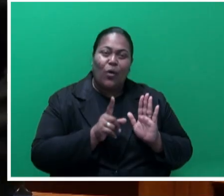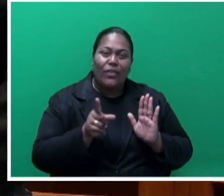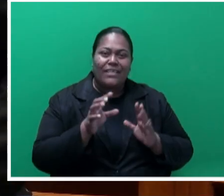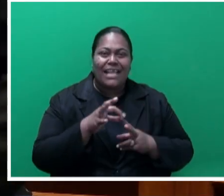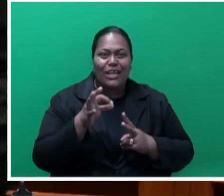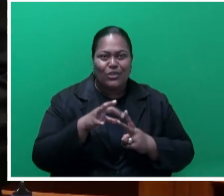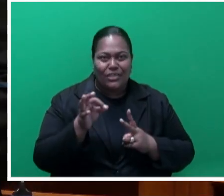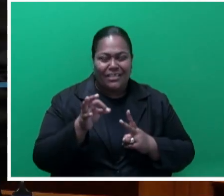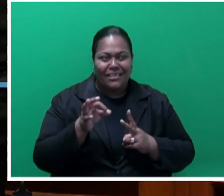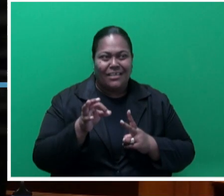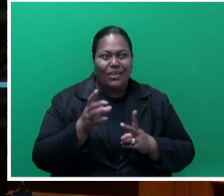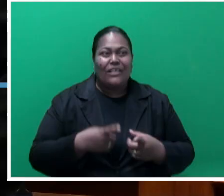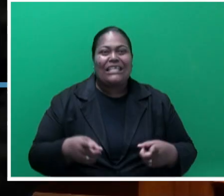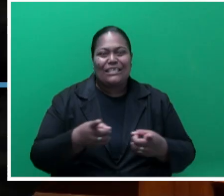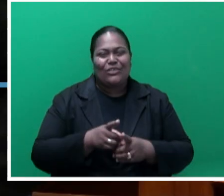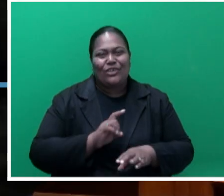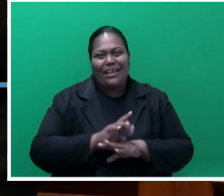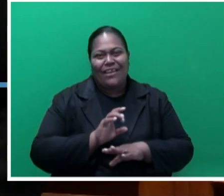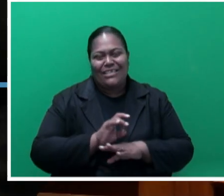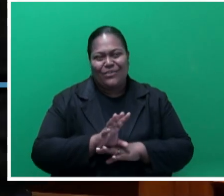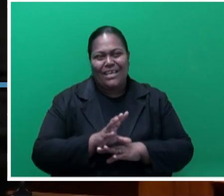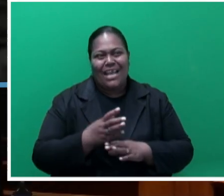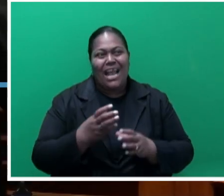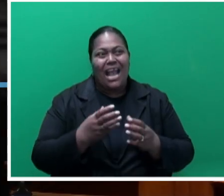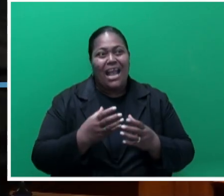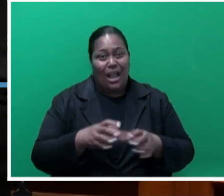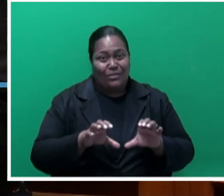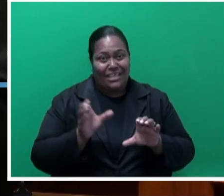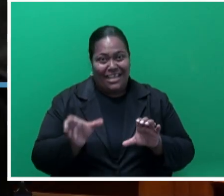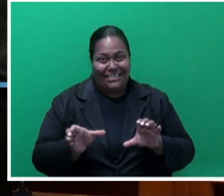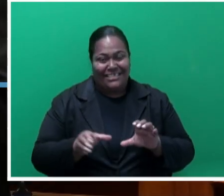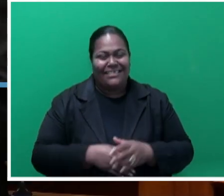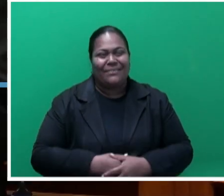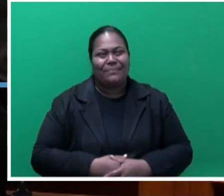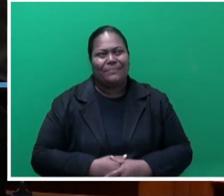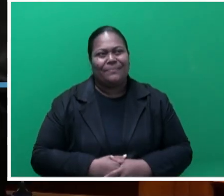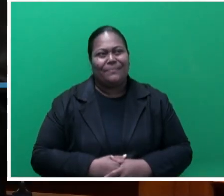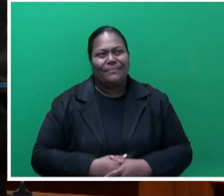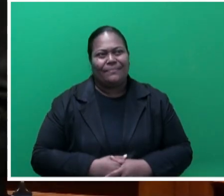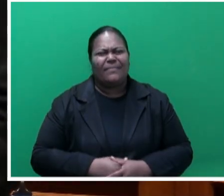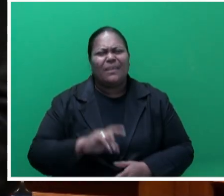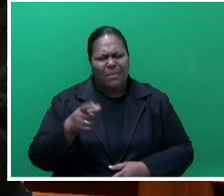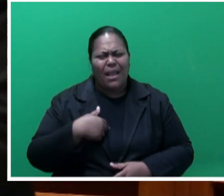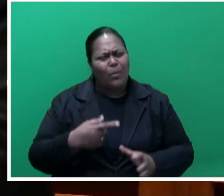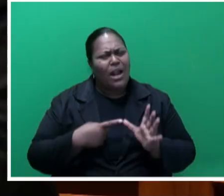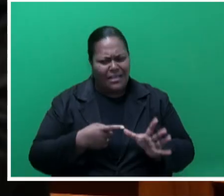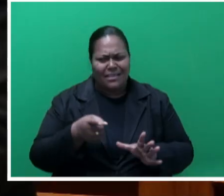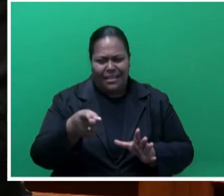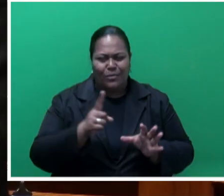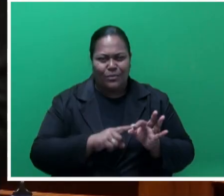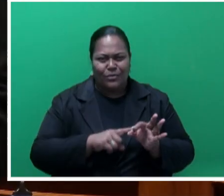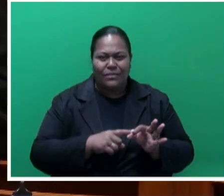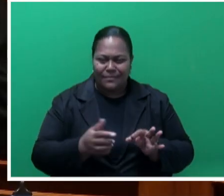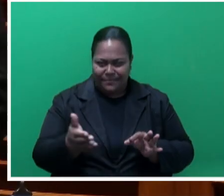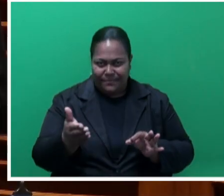selection of the District Advisory Councillors, which I had prepared for. But I will also answer the question that has been asked by the